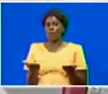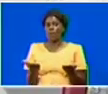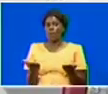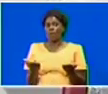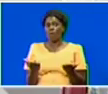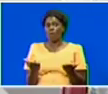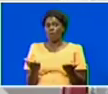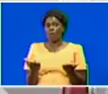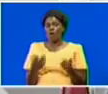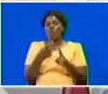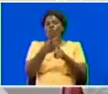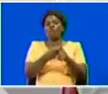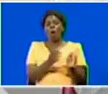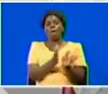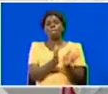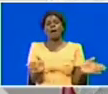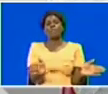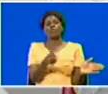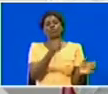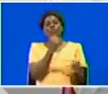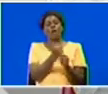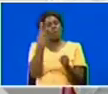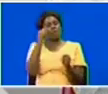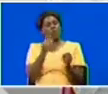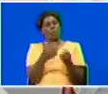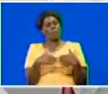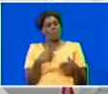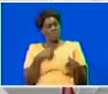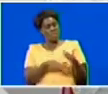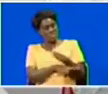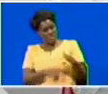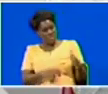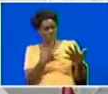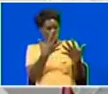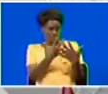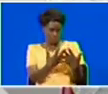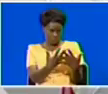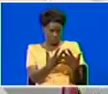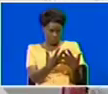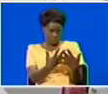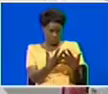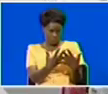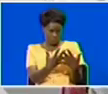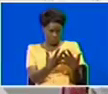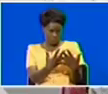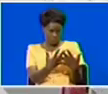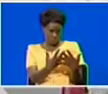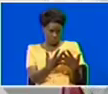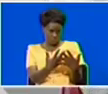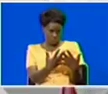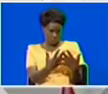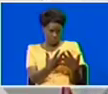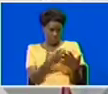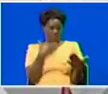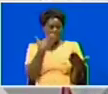finance should come from the people because you're working for the people. Okay. That's why if I steal, I should go to jail. I have no reason to steal. All right. And I'll take this opportunity to say